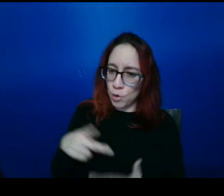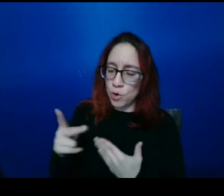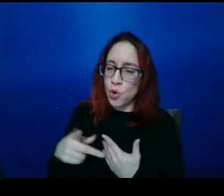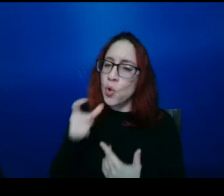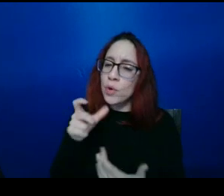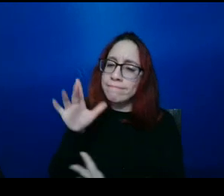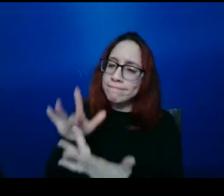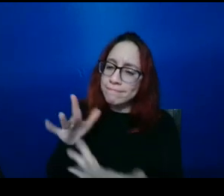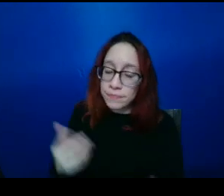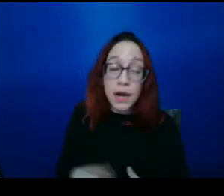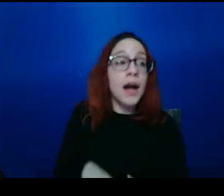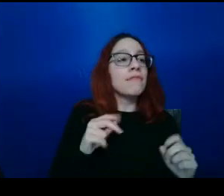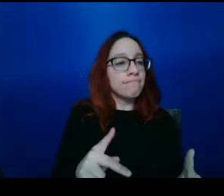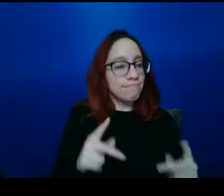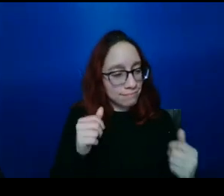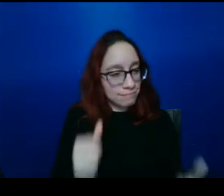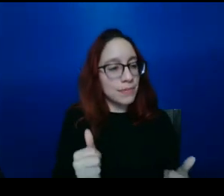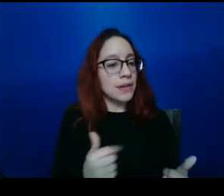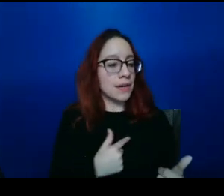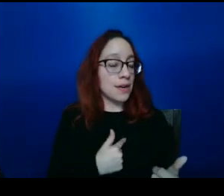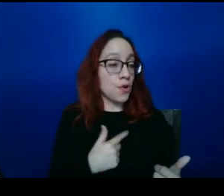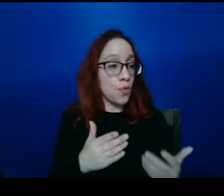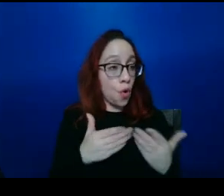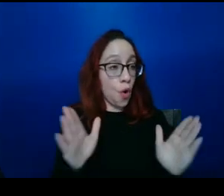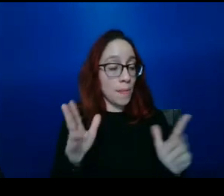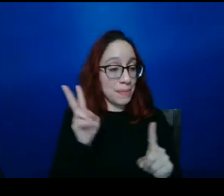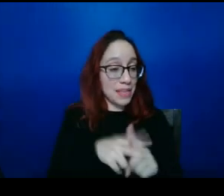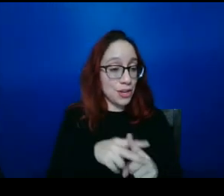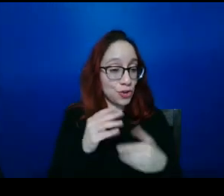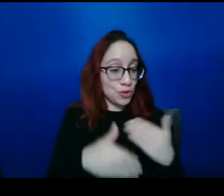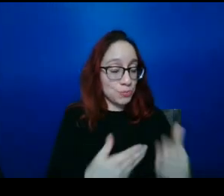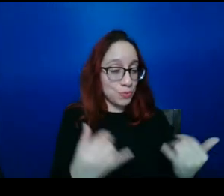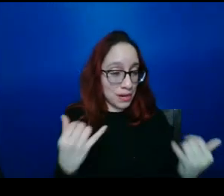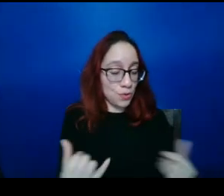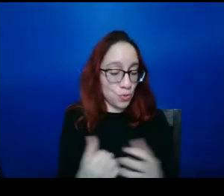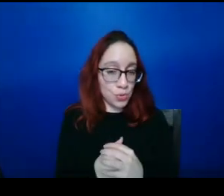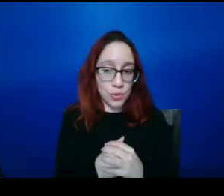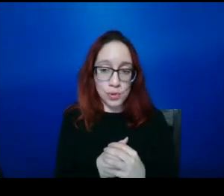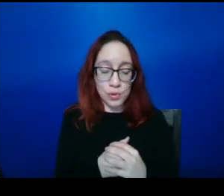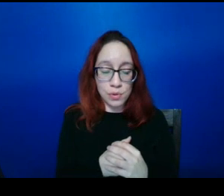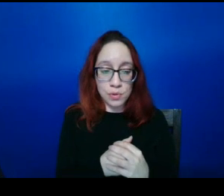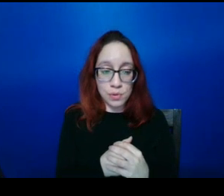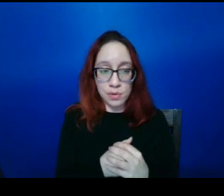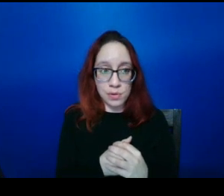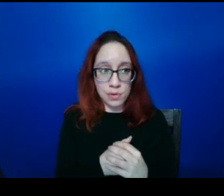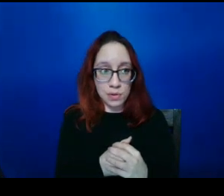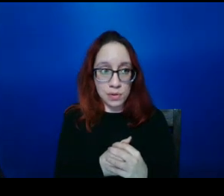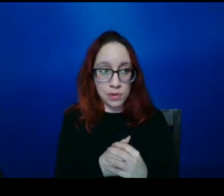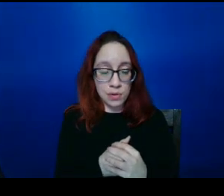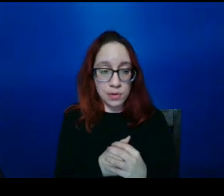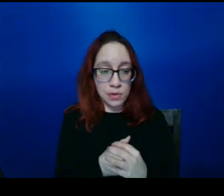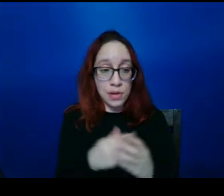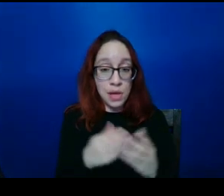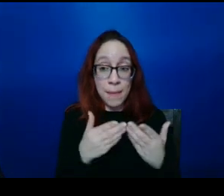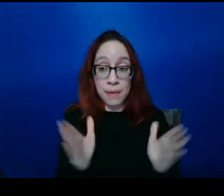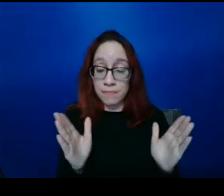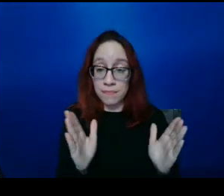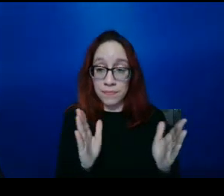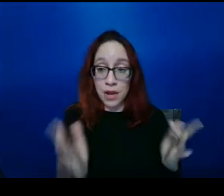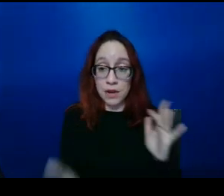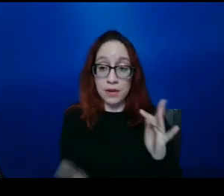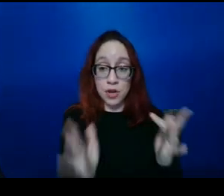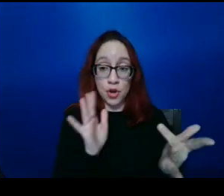absolutely. So we have a open application process at the moment. The public can either contact